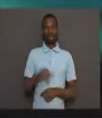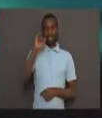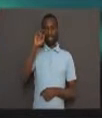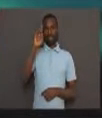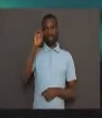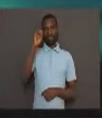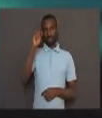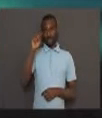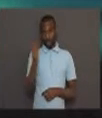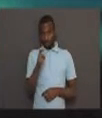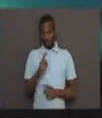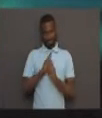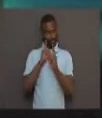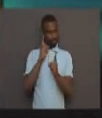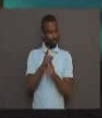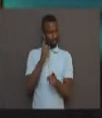are correct.